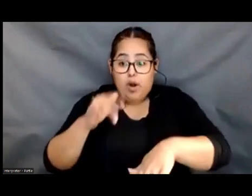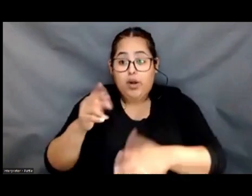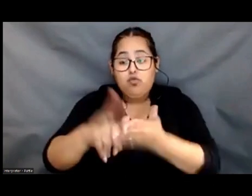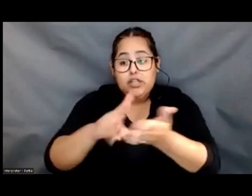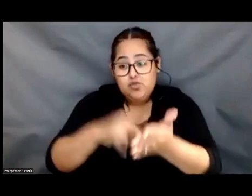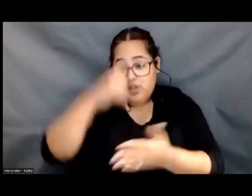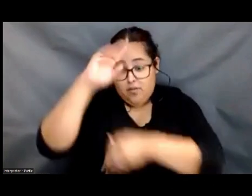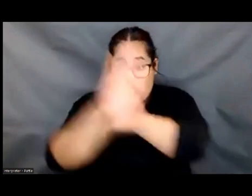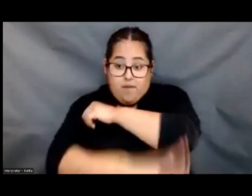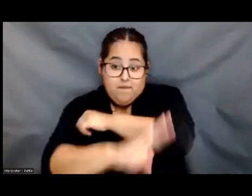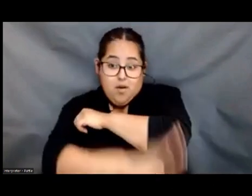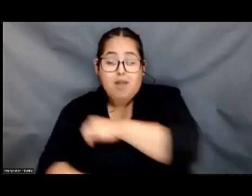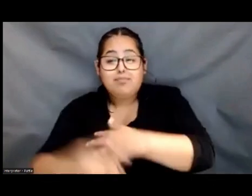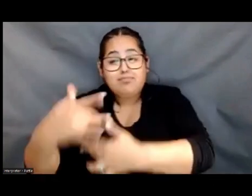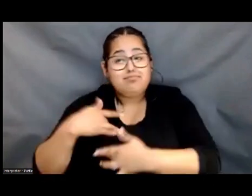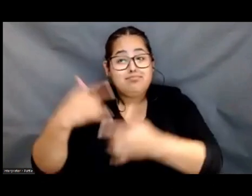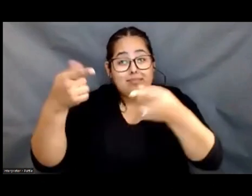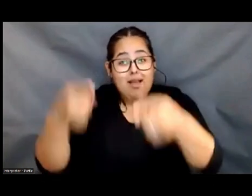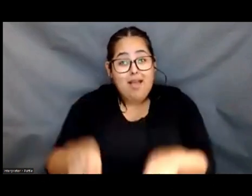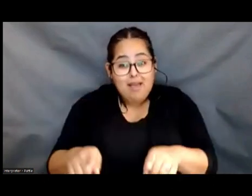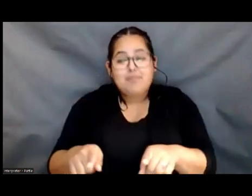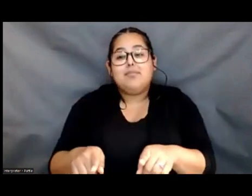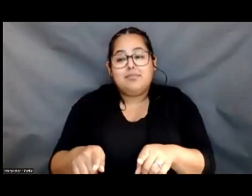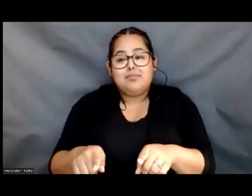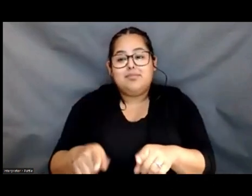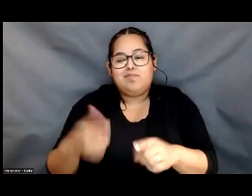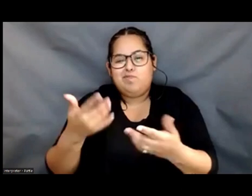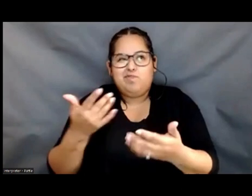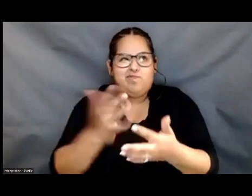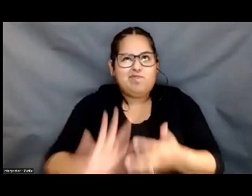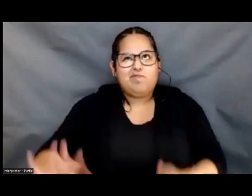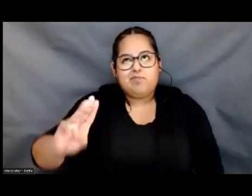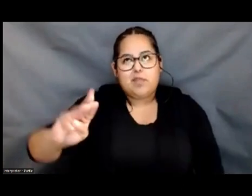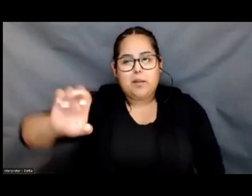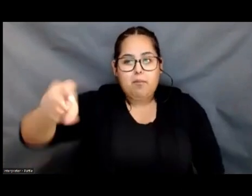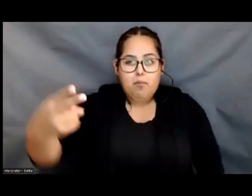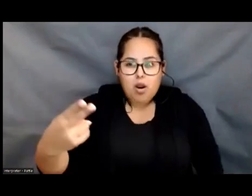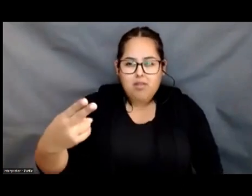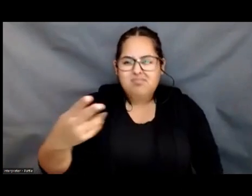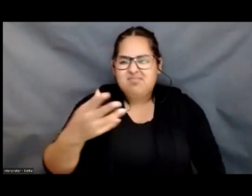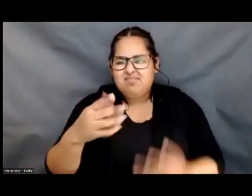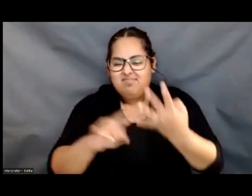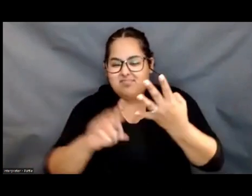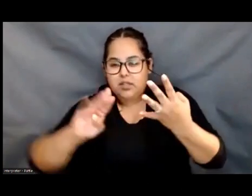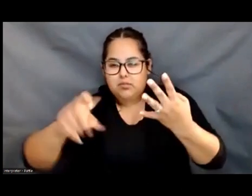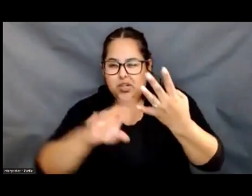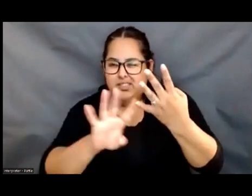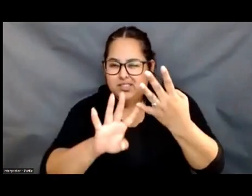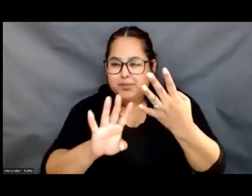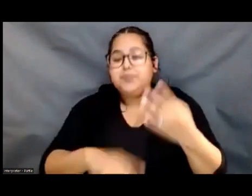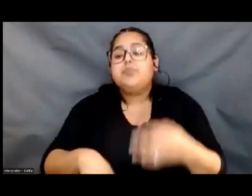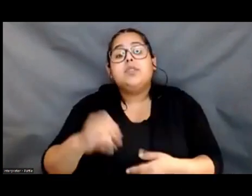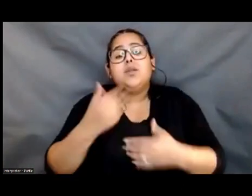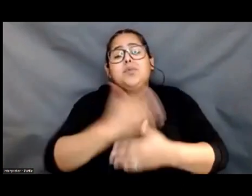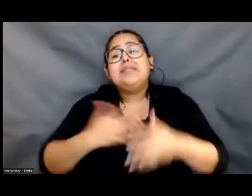fall. And that usually happens towards March, a little bit towards the end of March. So again, please connect